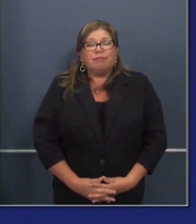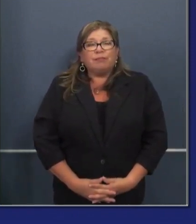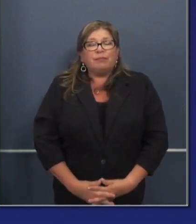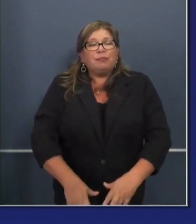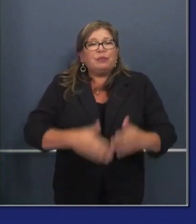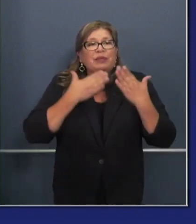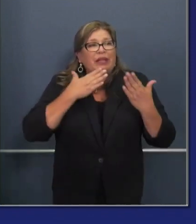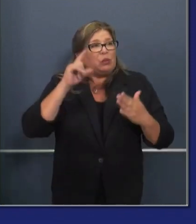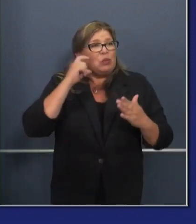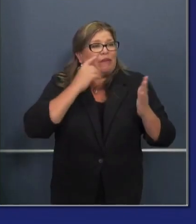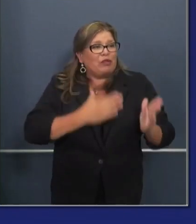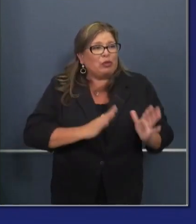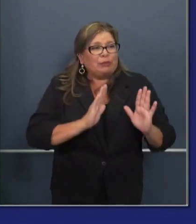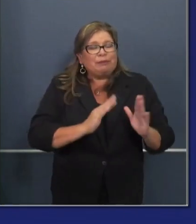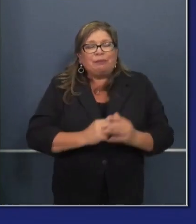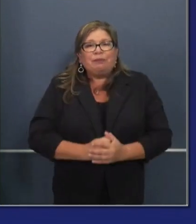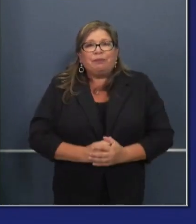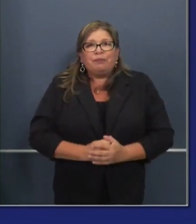Good afternoon.